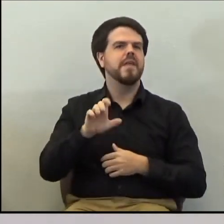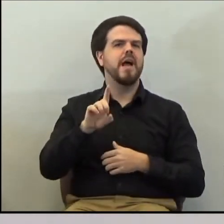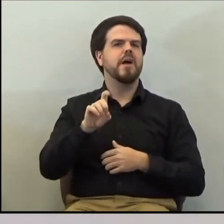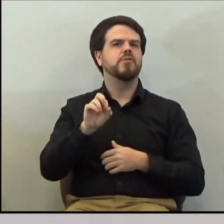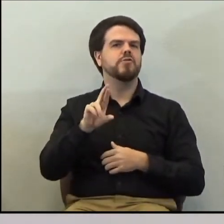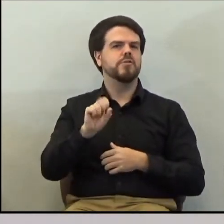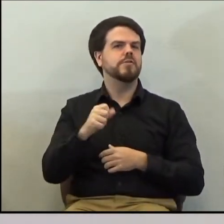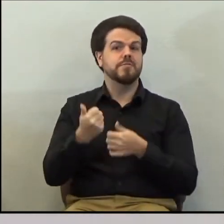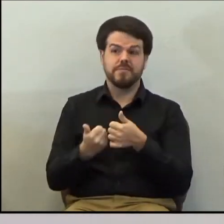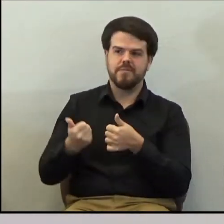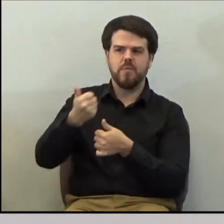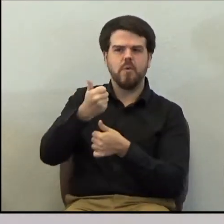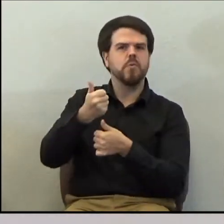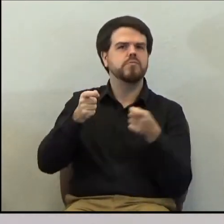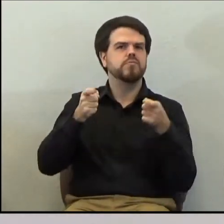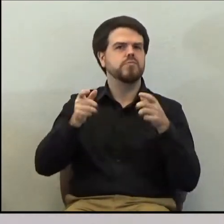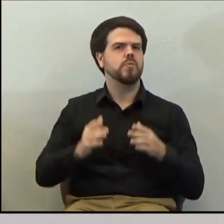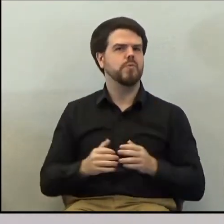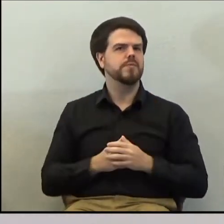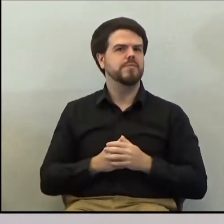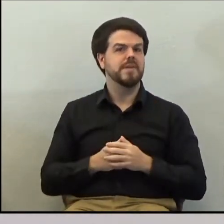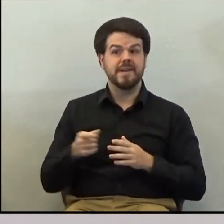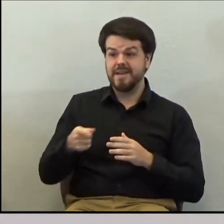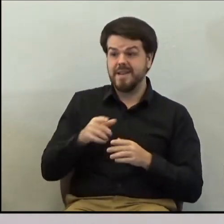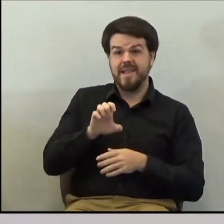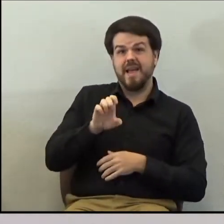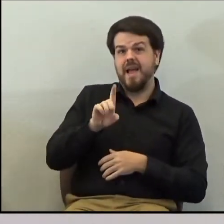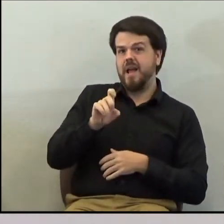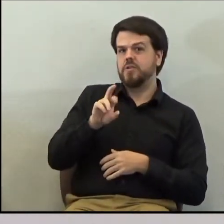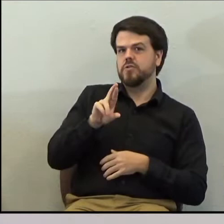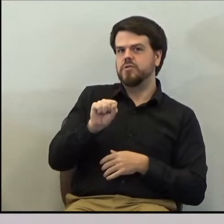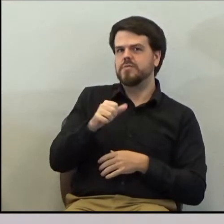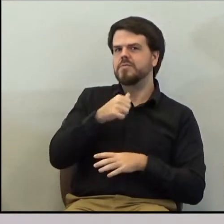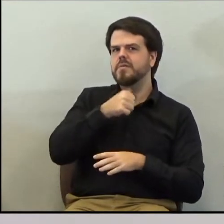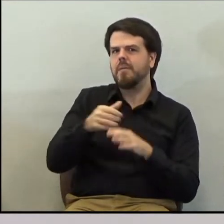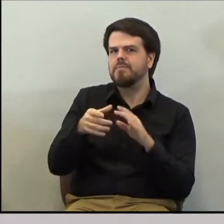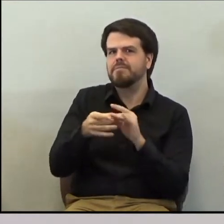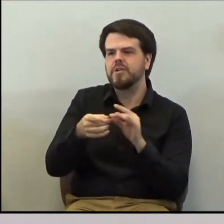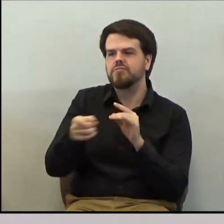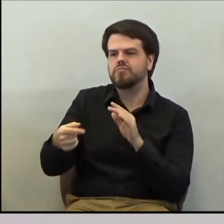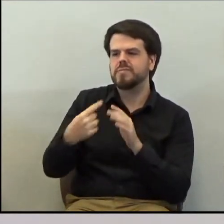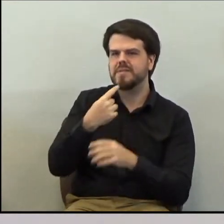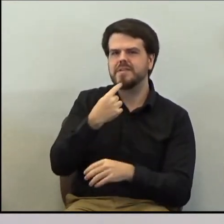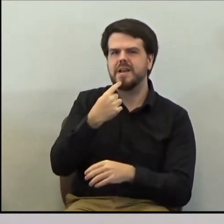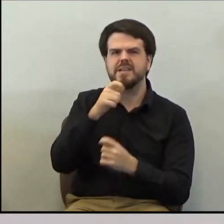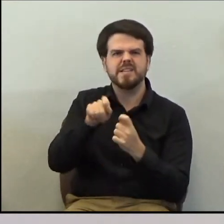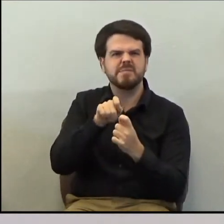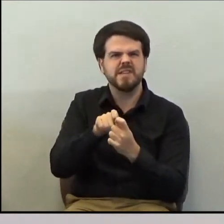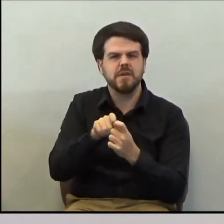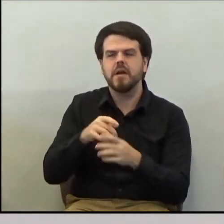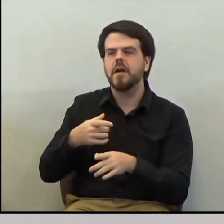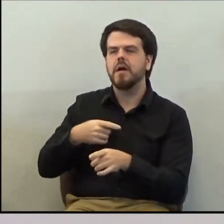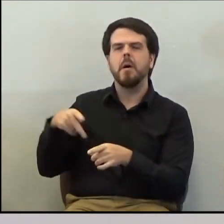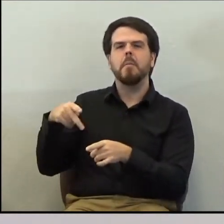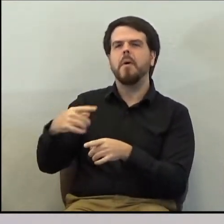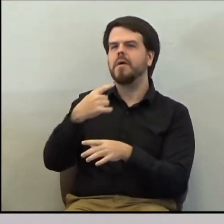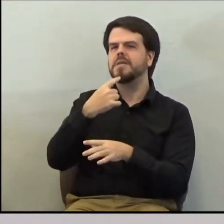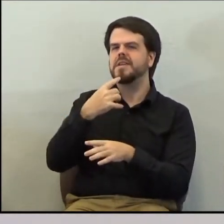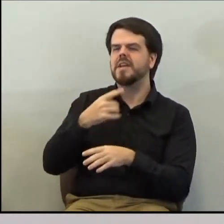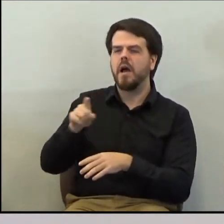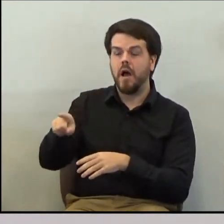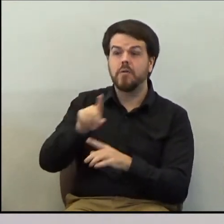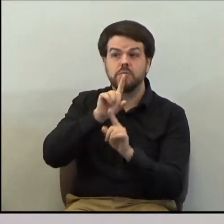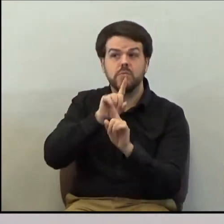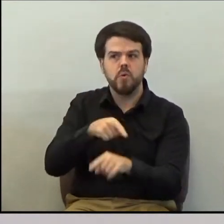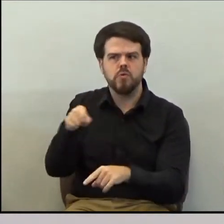Although the elders aren't mentioned, Paul just says, I charge you have this letter read. Well, we can reasonably conclude